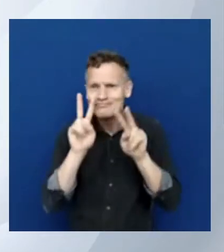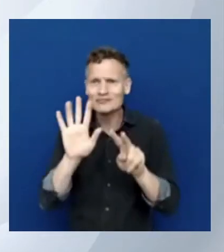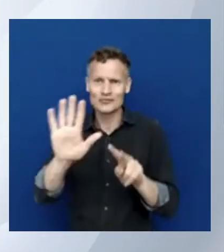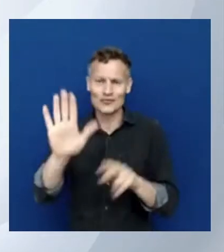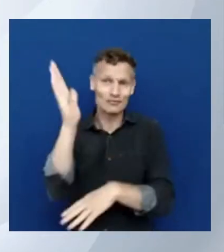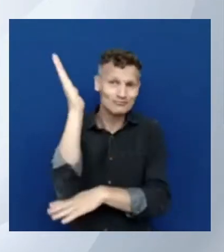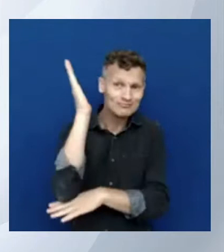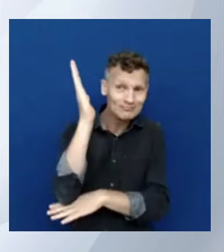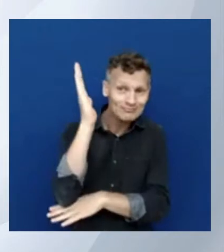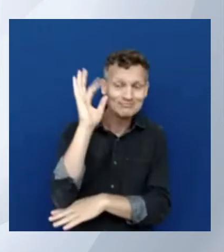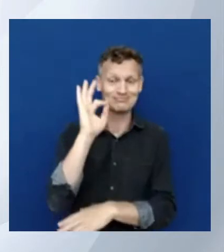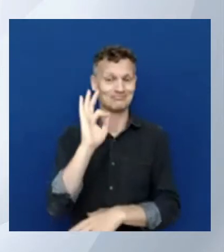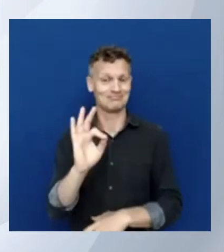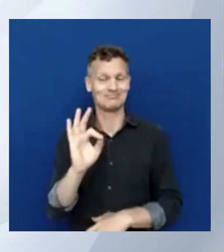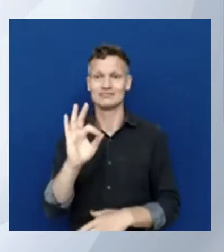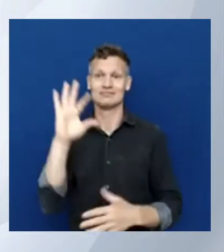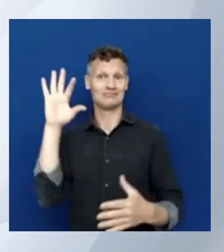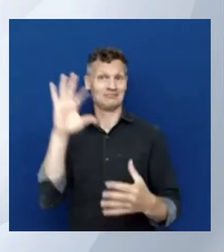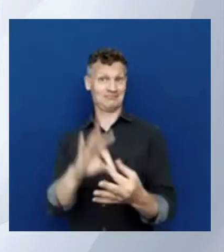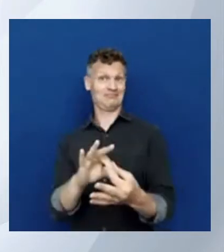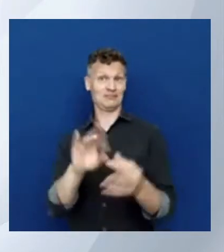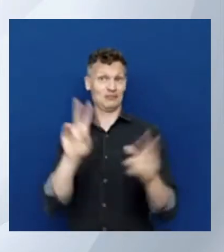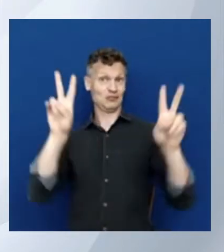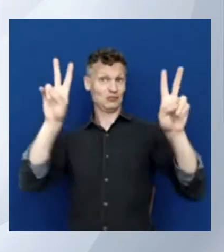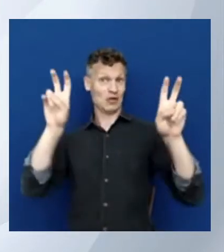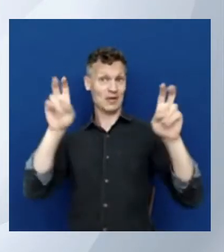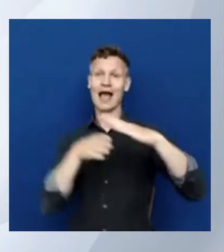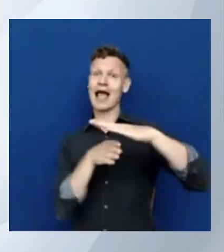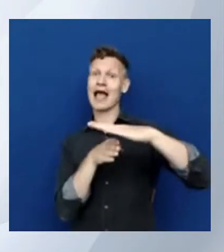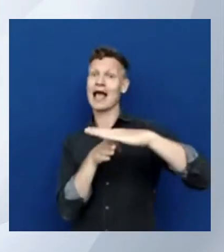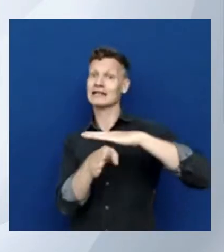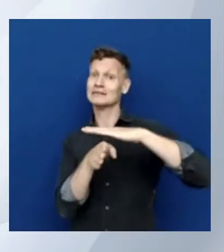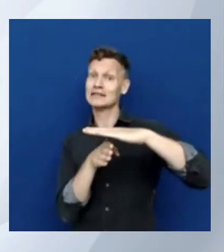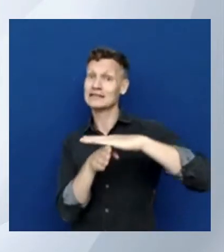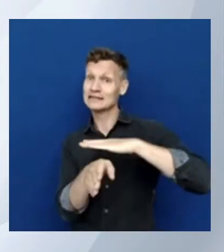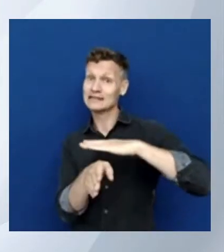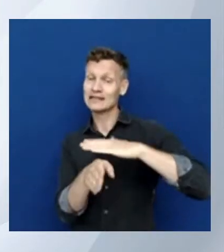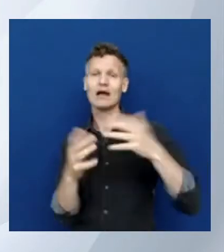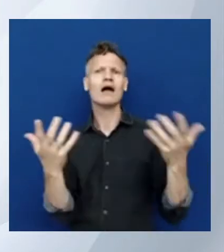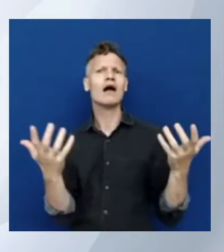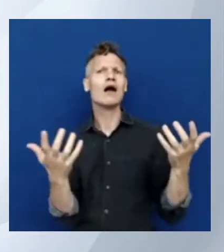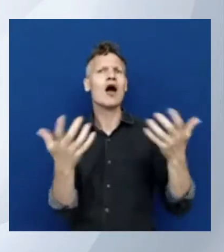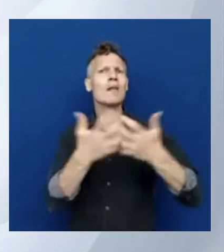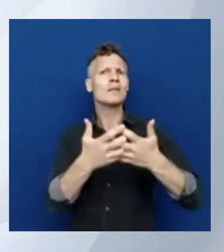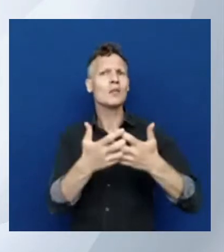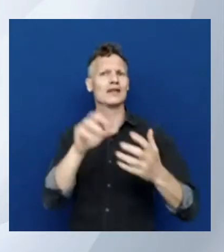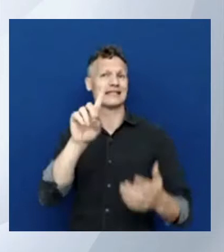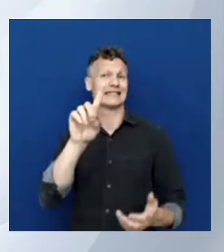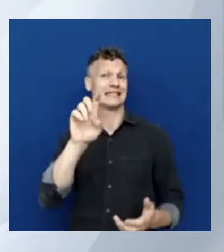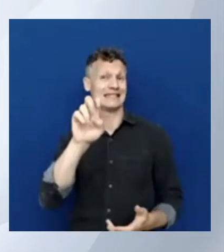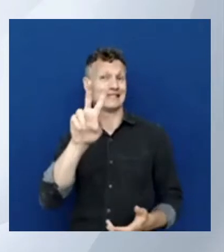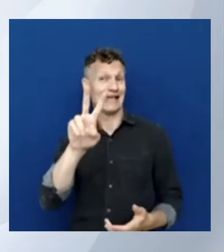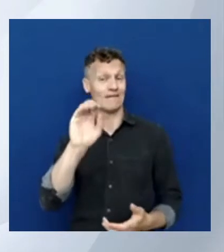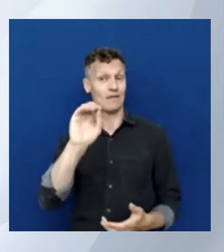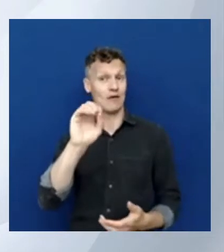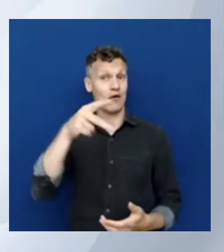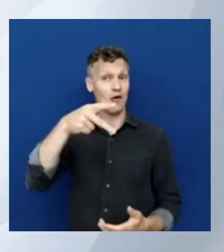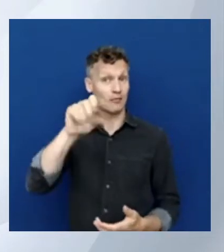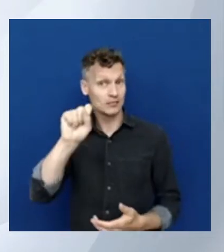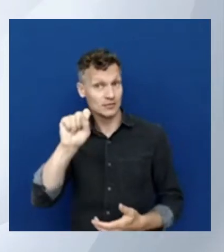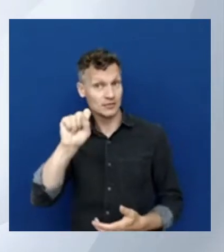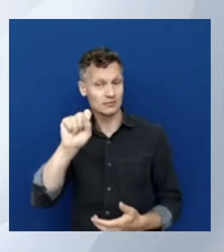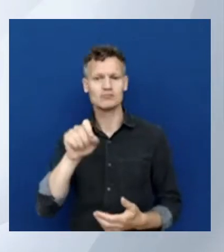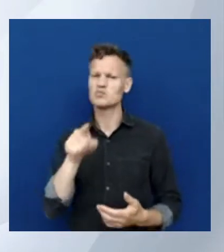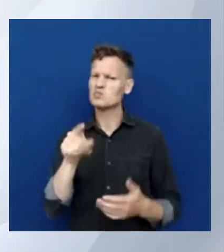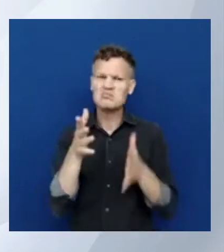on on accessibility in combination with DevOps. So, can you explain a little bit who you